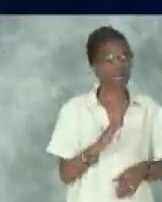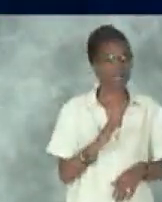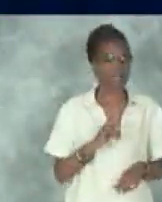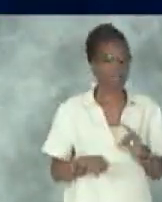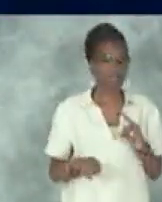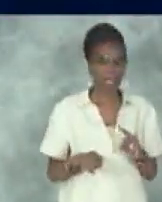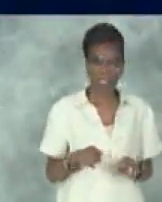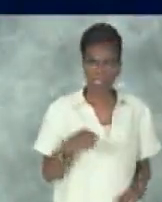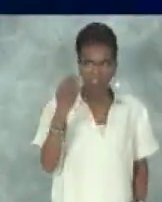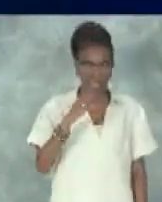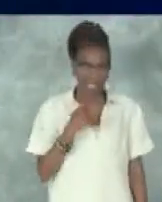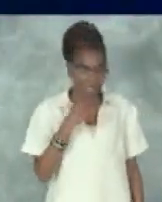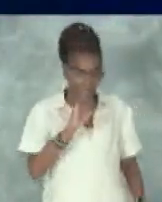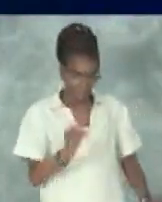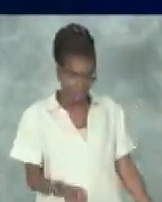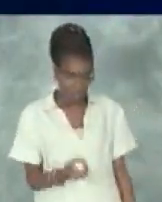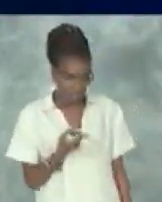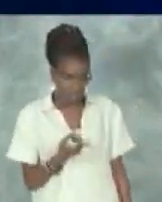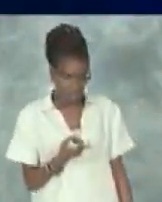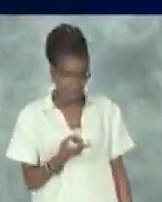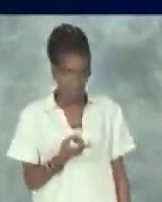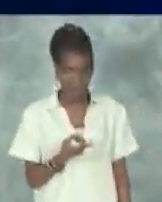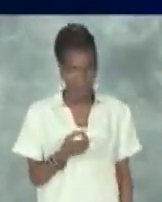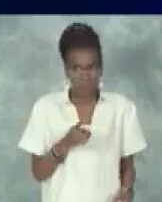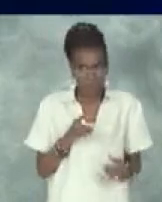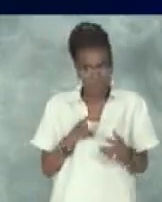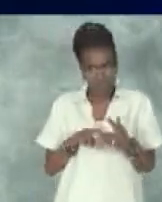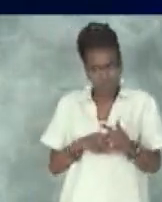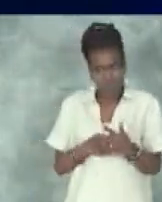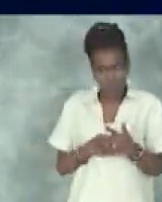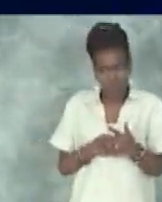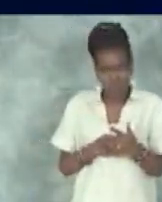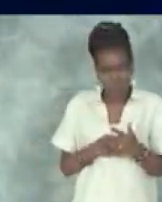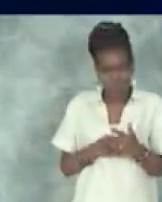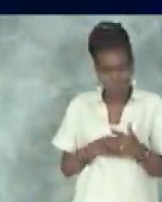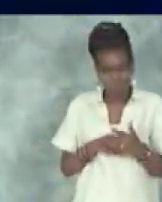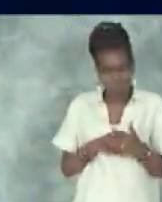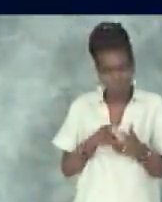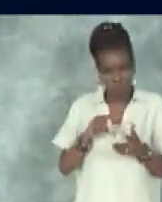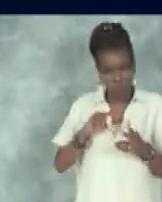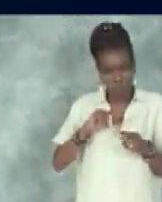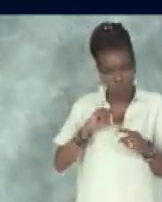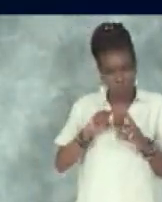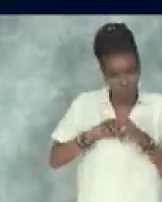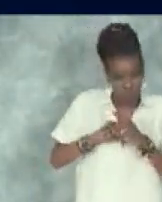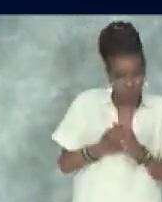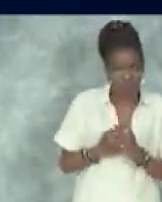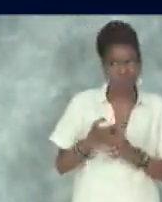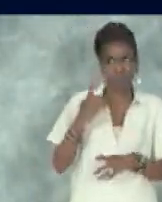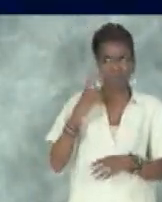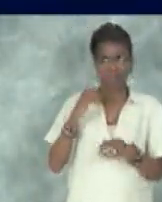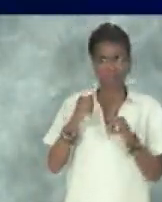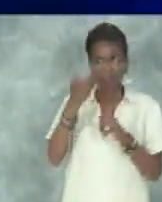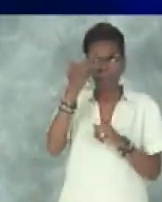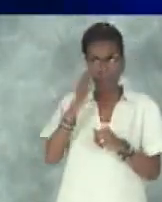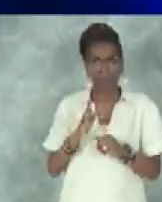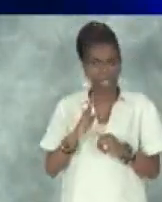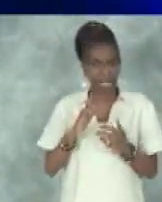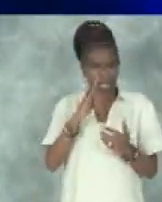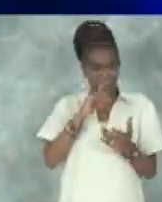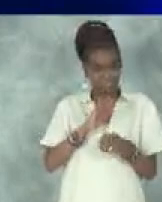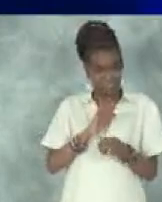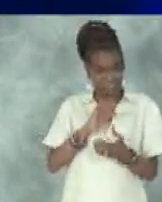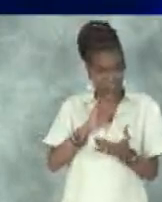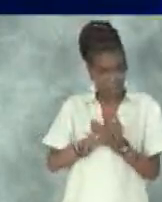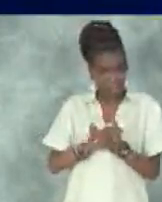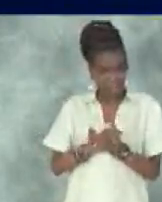ain't said it. So when you start believing God for something, you got to believe him for what he said. You can't just